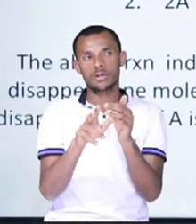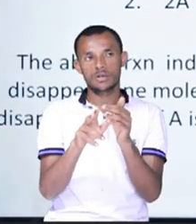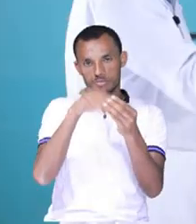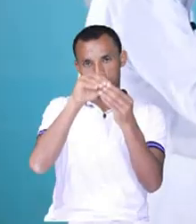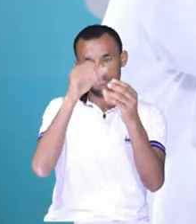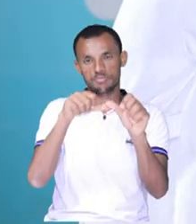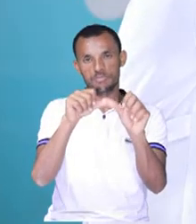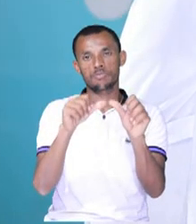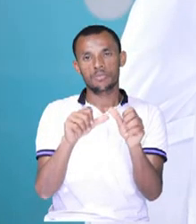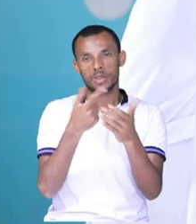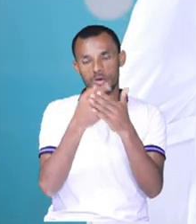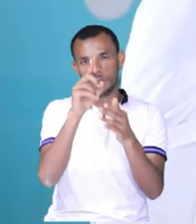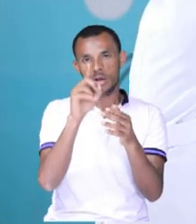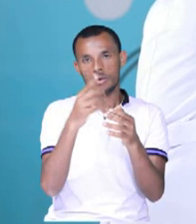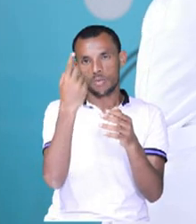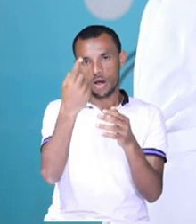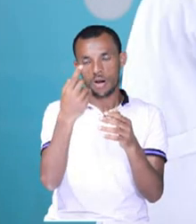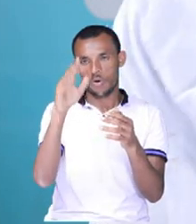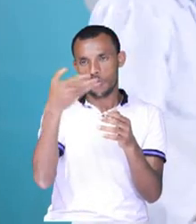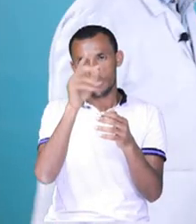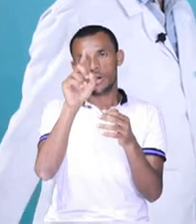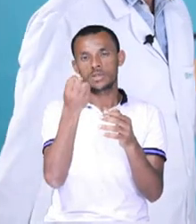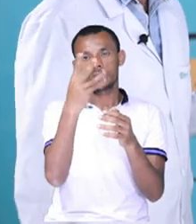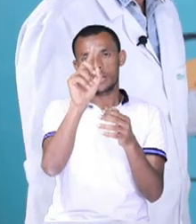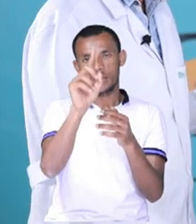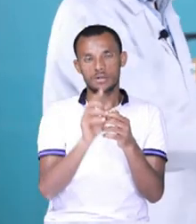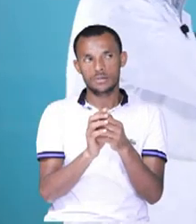over 5, and so on. If this one is already 1, 1 over 1 is 1.